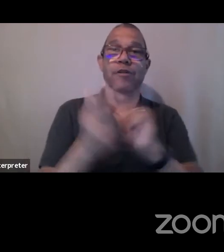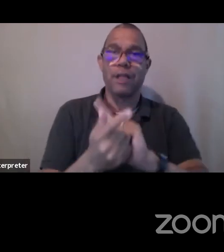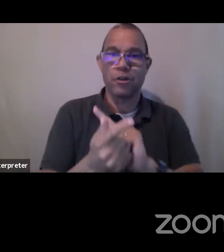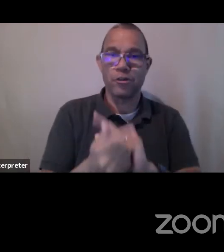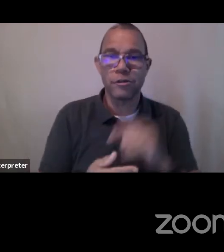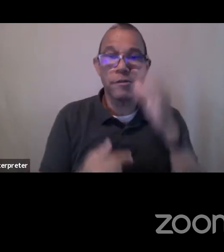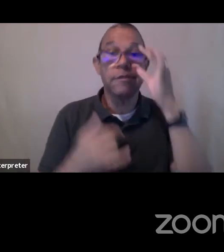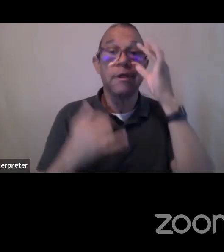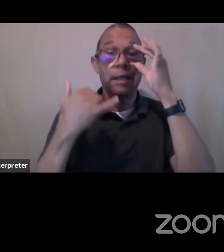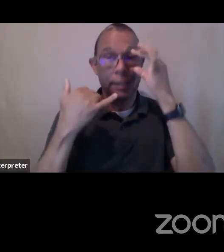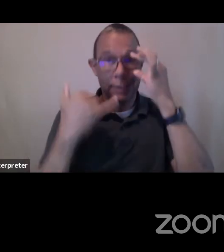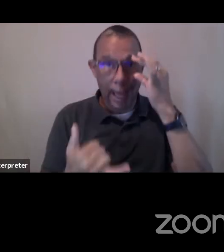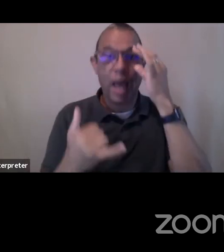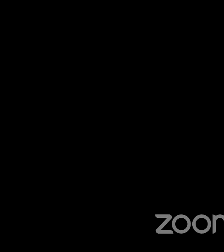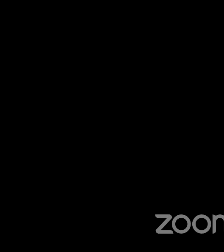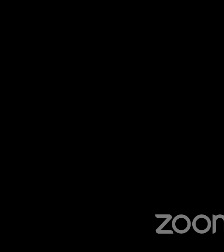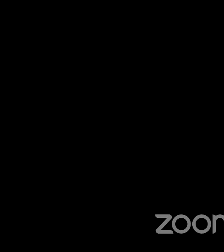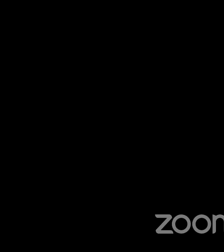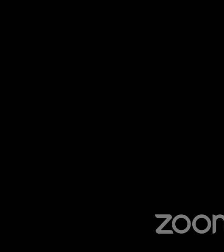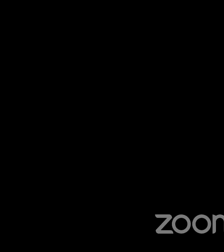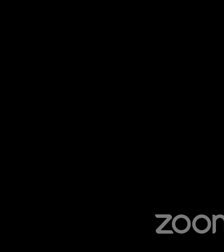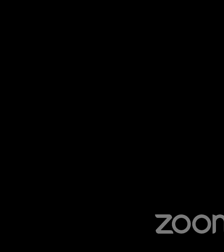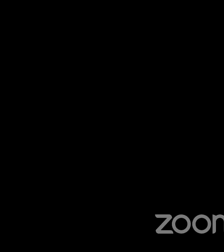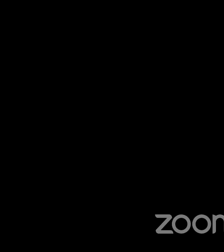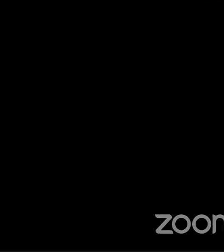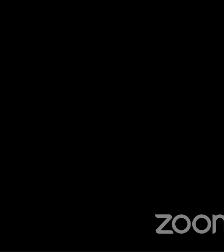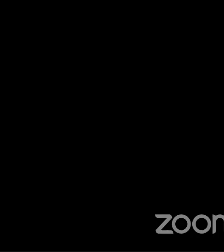familiar with their work. Take it away, Travis.